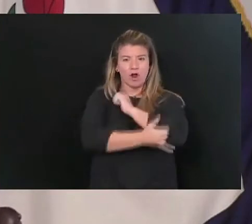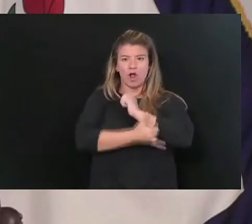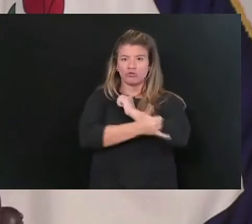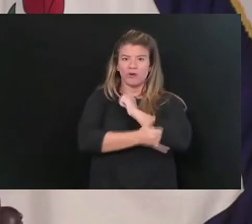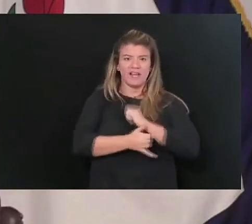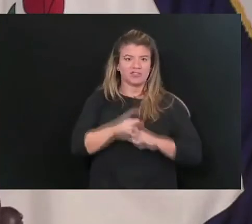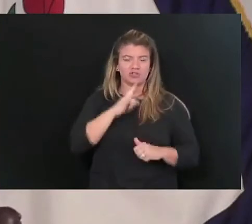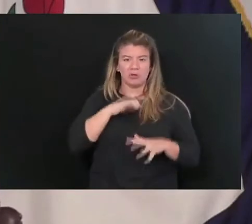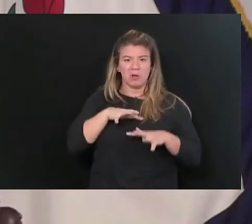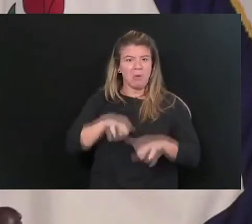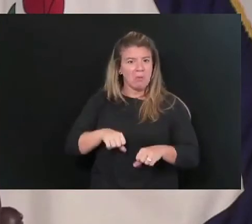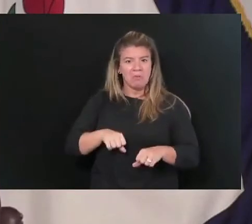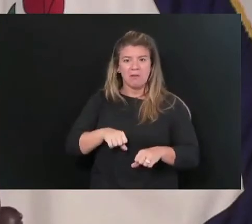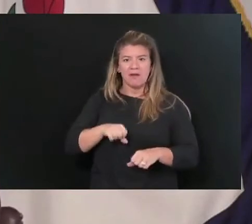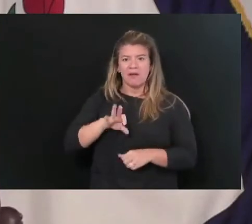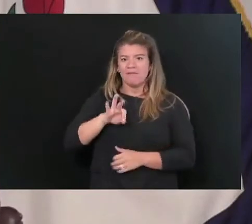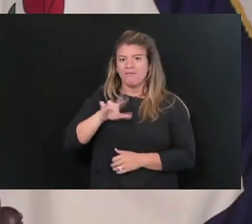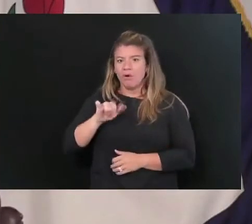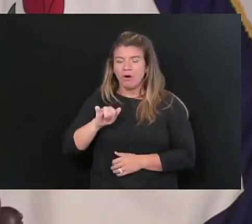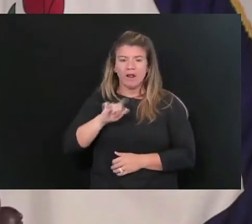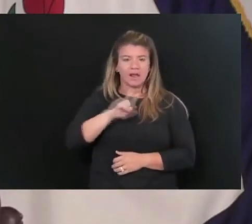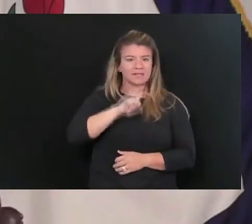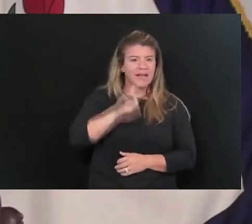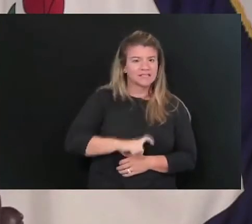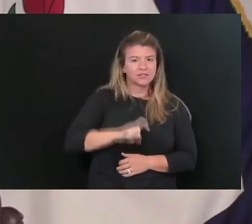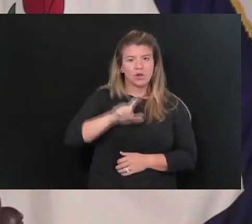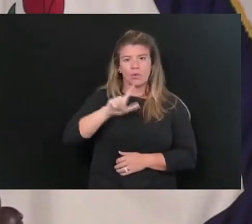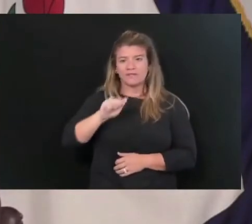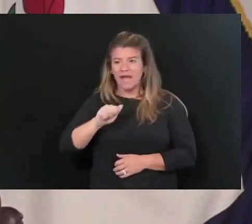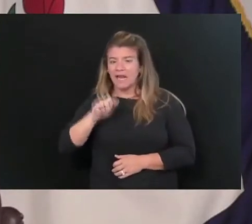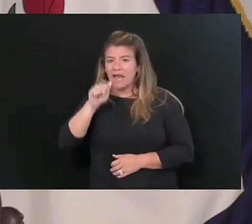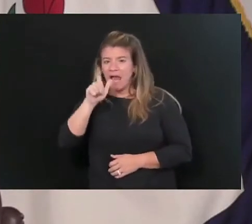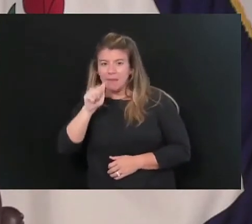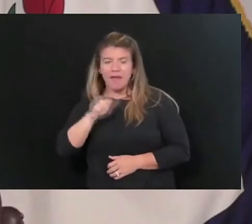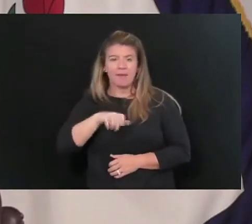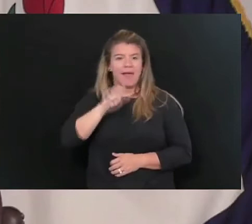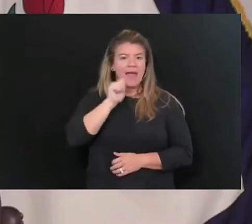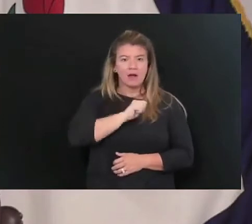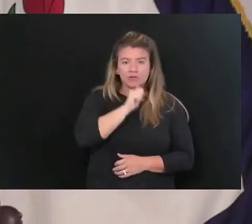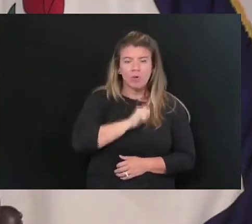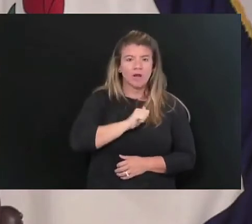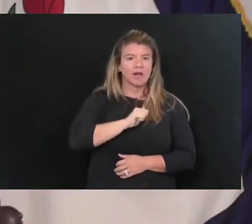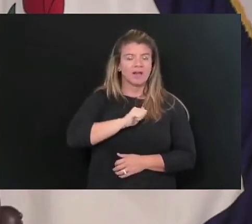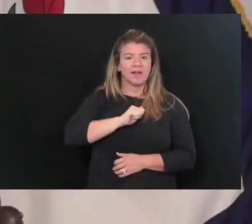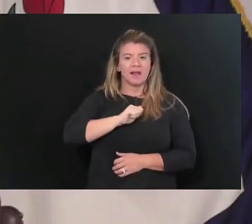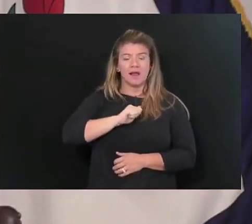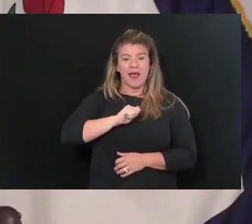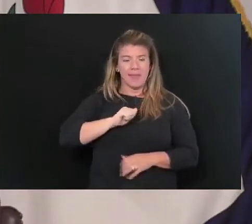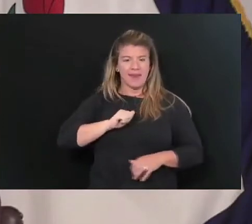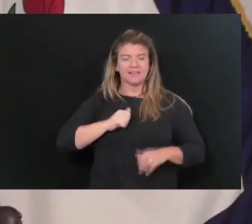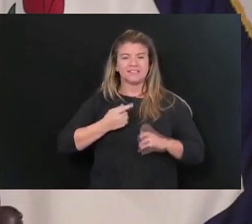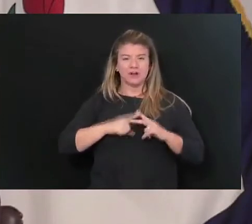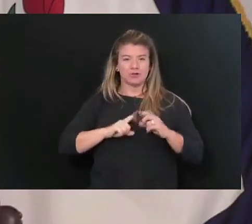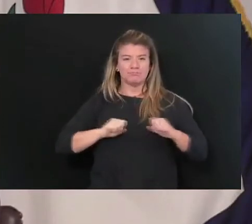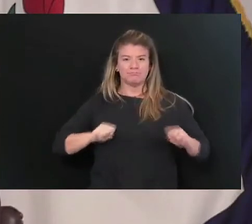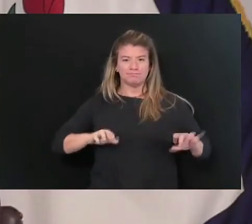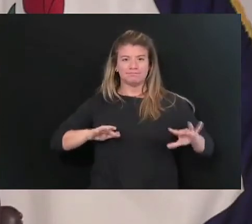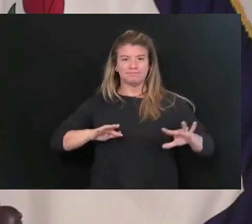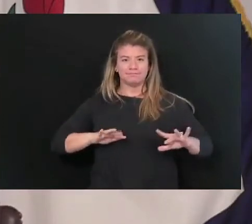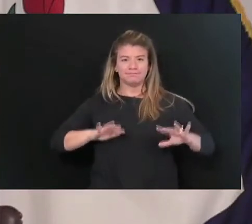Florida, Texas, Louisiana, Alabama, Arizona, and then it crawled up to